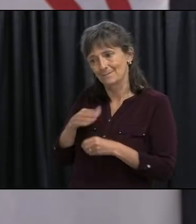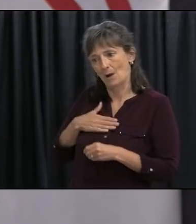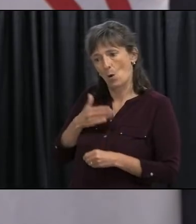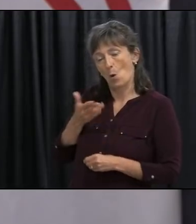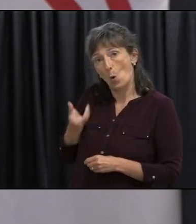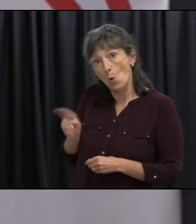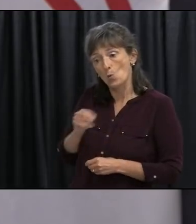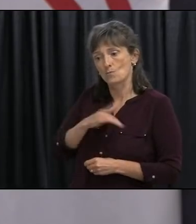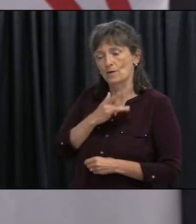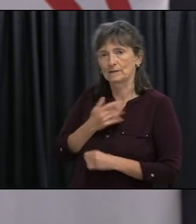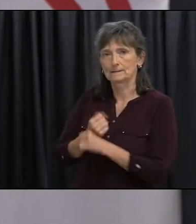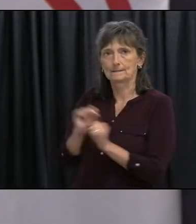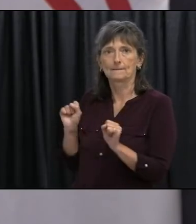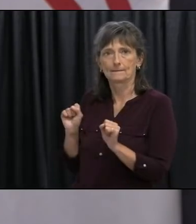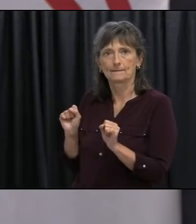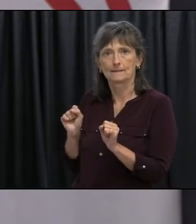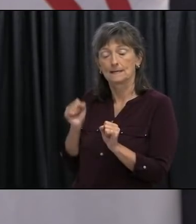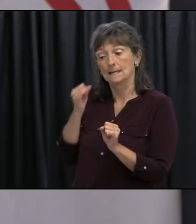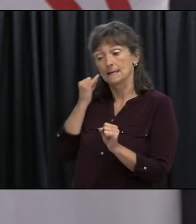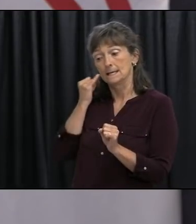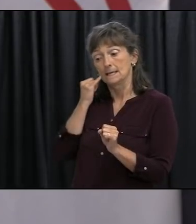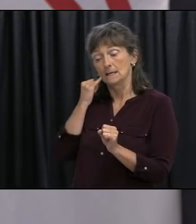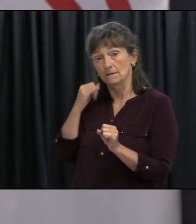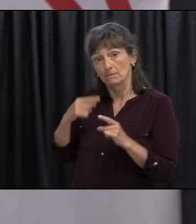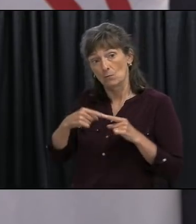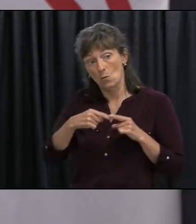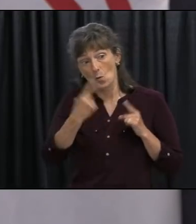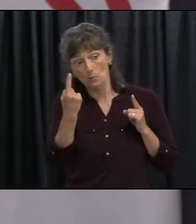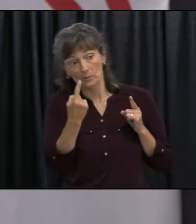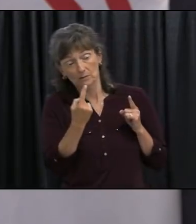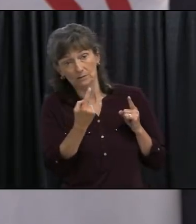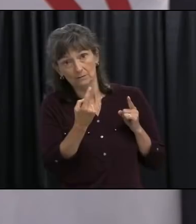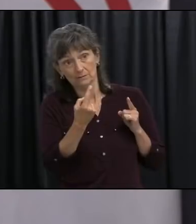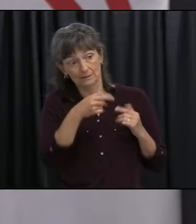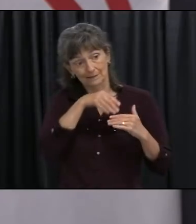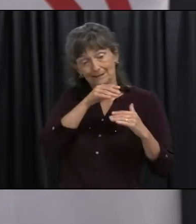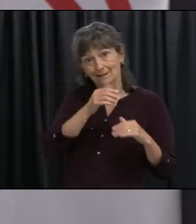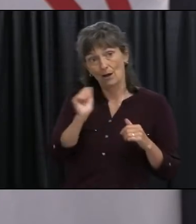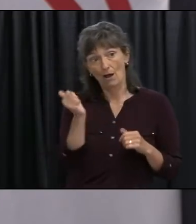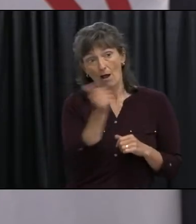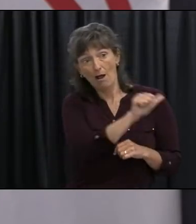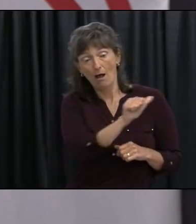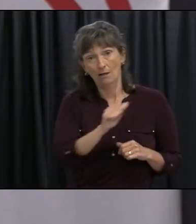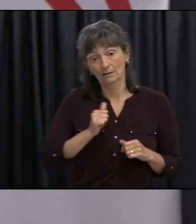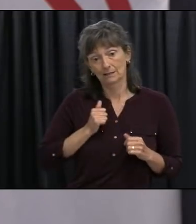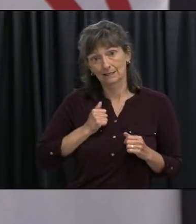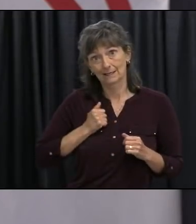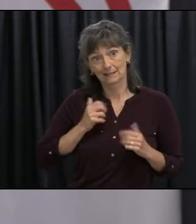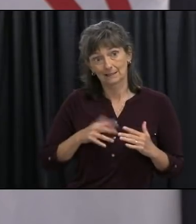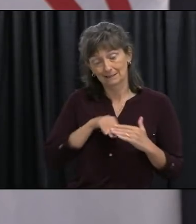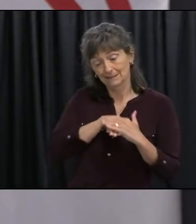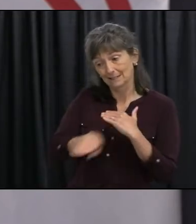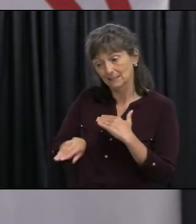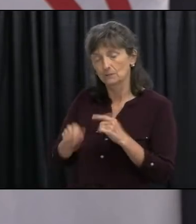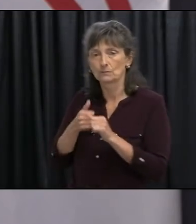make a decision, it will be working with public health, following the evidence and the science that will lead us.